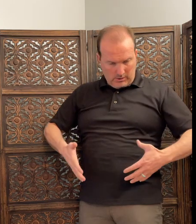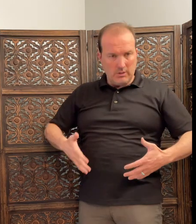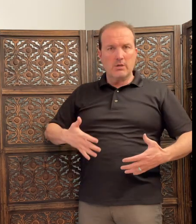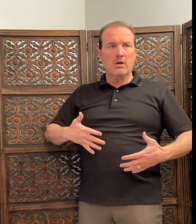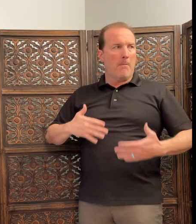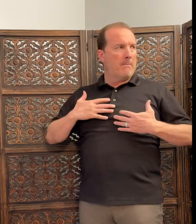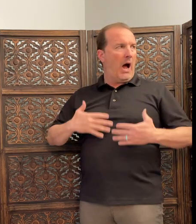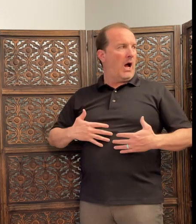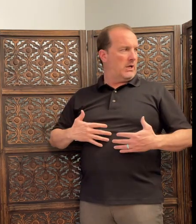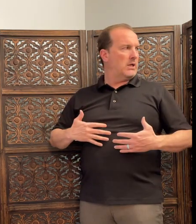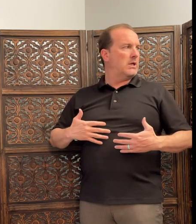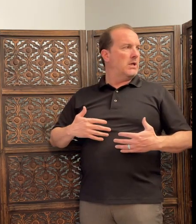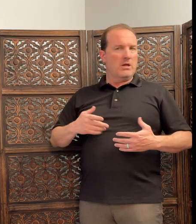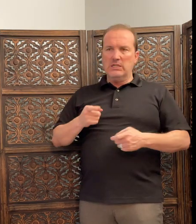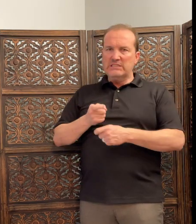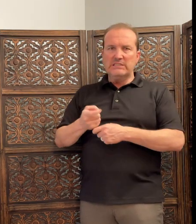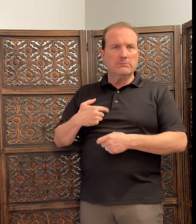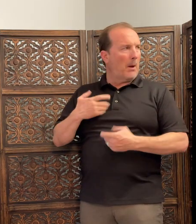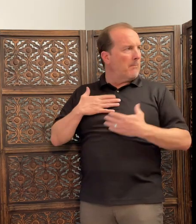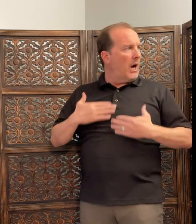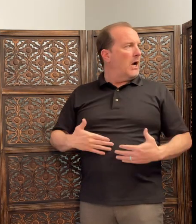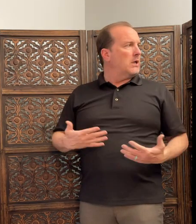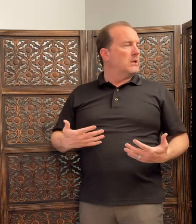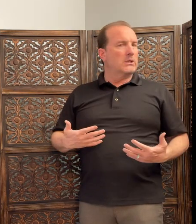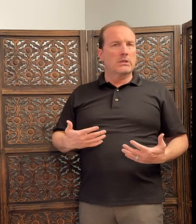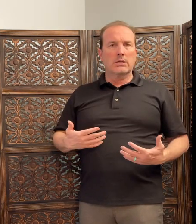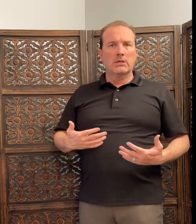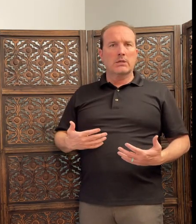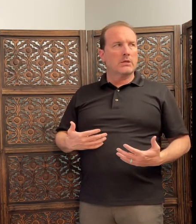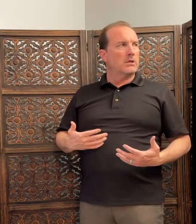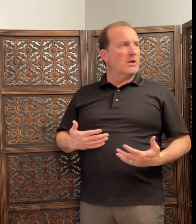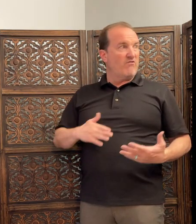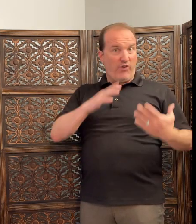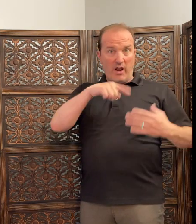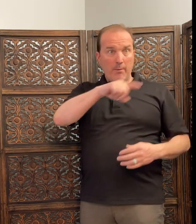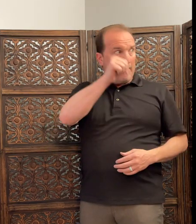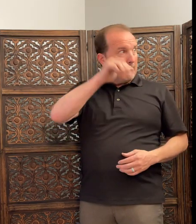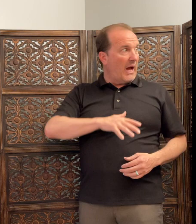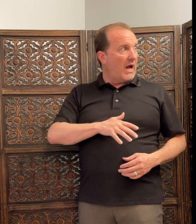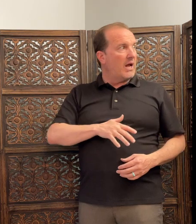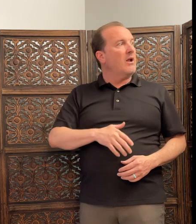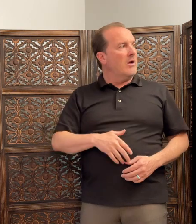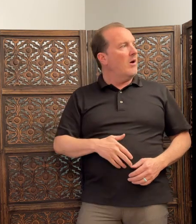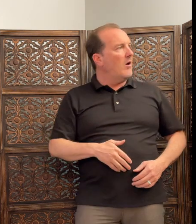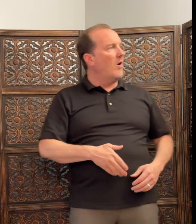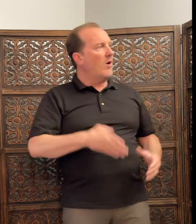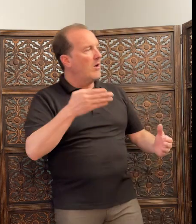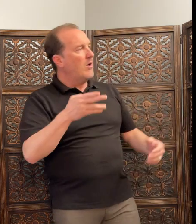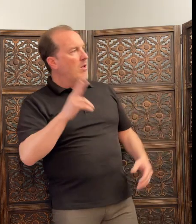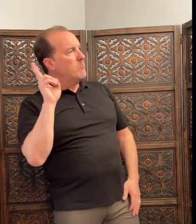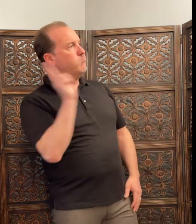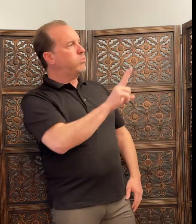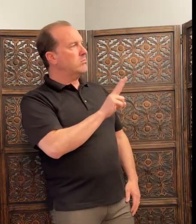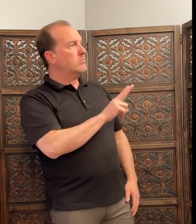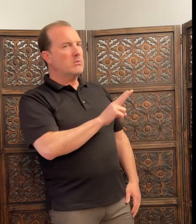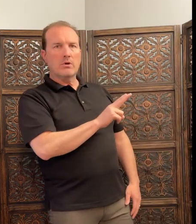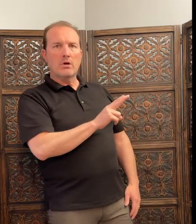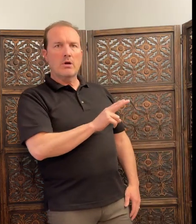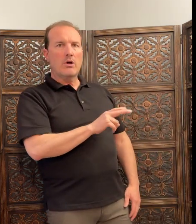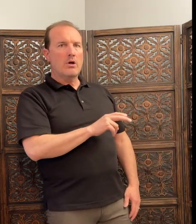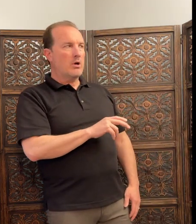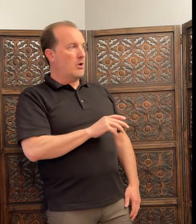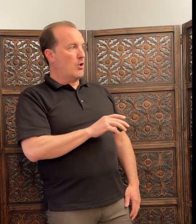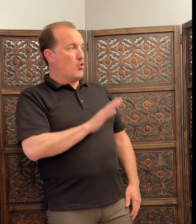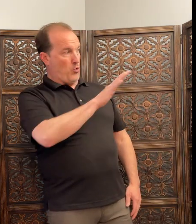very hurt in this moment. She feels naked in front of the men. Janie fires back at Joe and attacks his masculinity in the